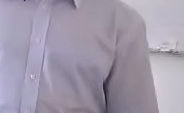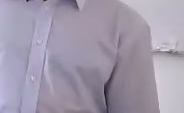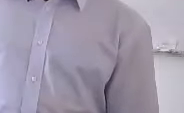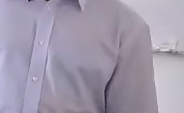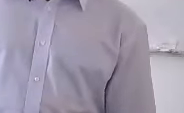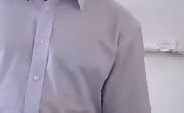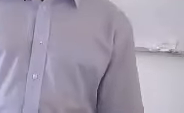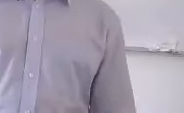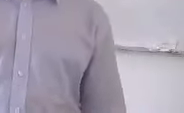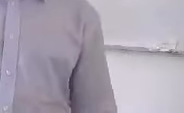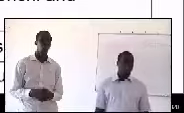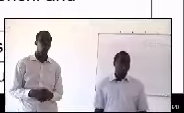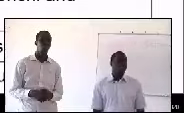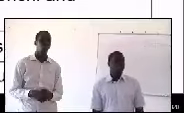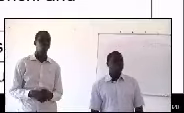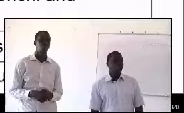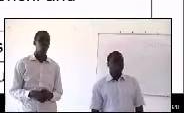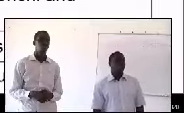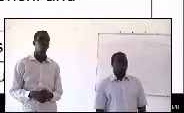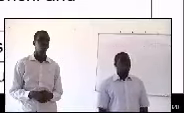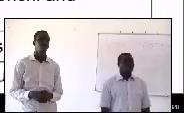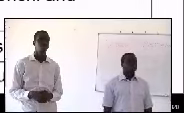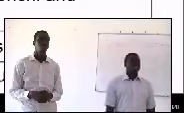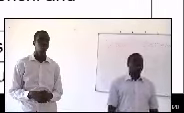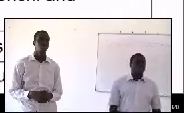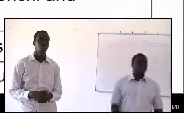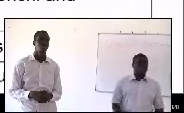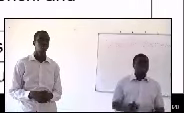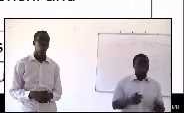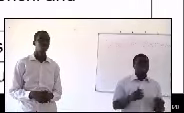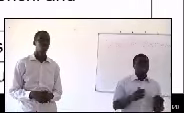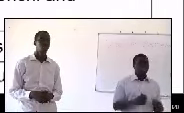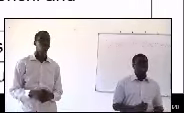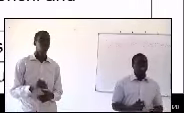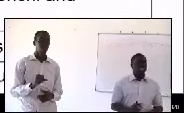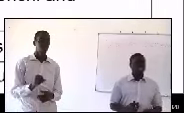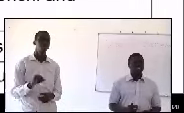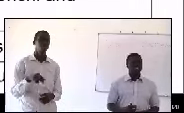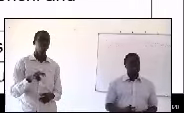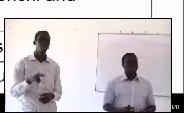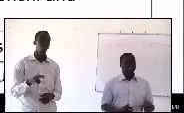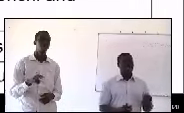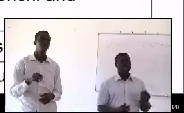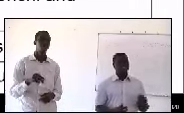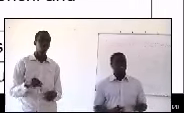differences between the sympathetic nervous system and the parasympathetic nervous system.